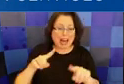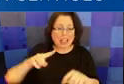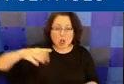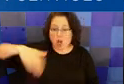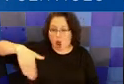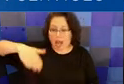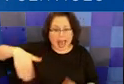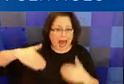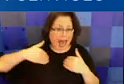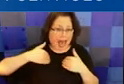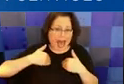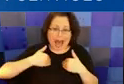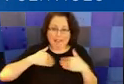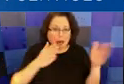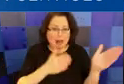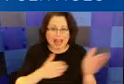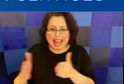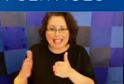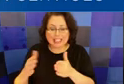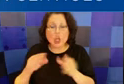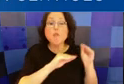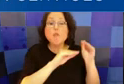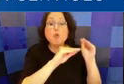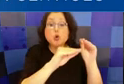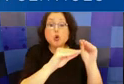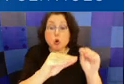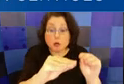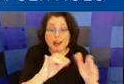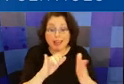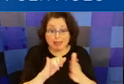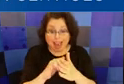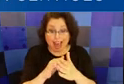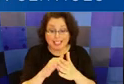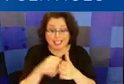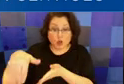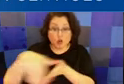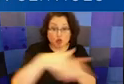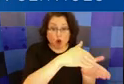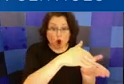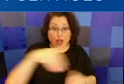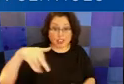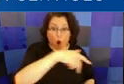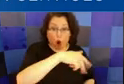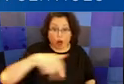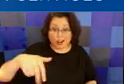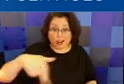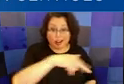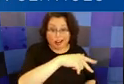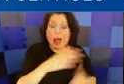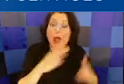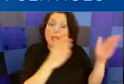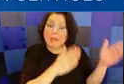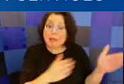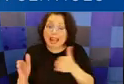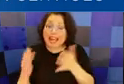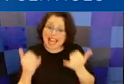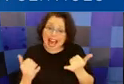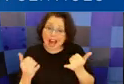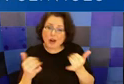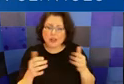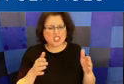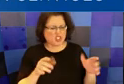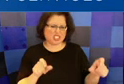plans to relocate the crosswalk right now. I think it's the plan that PennDOT has is to slightly